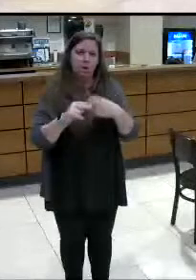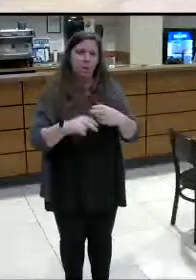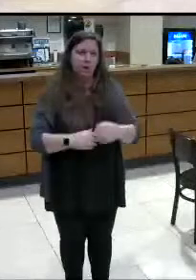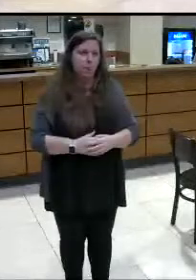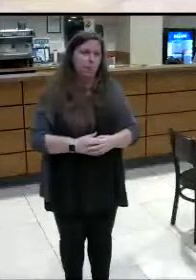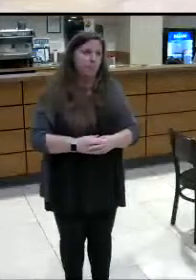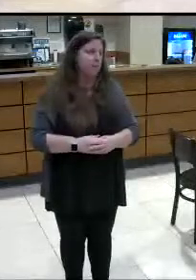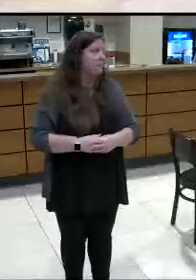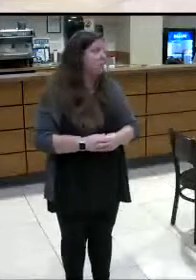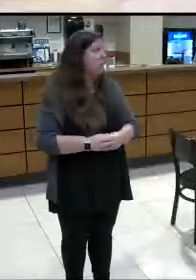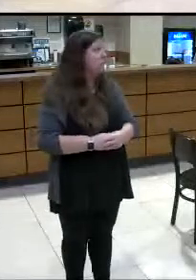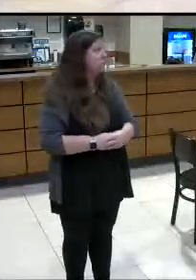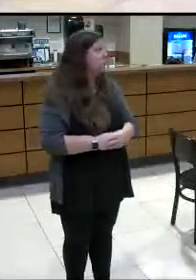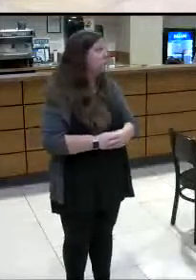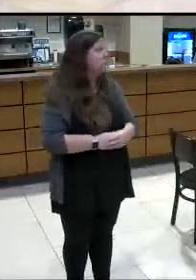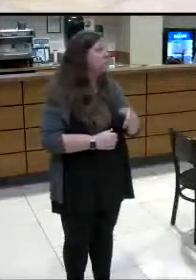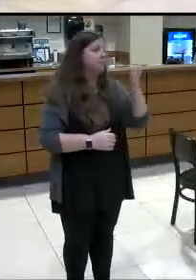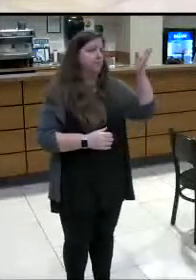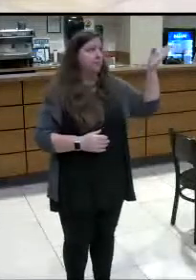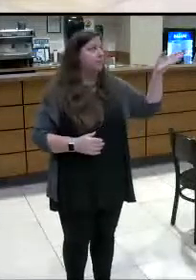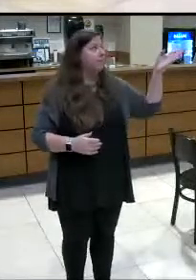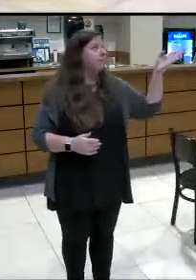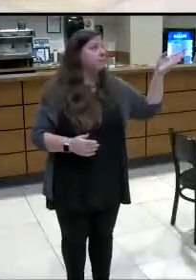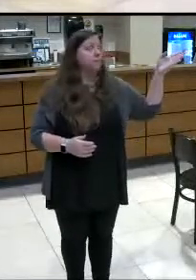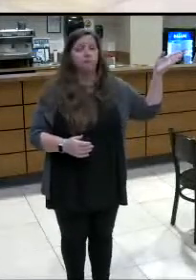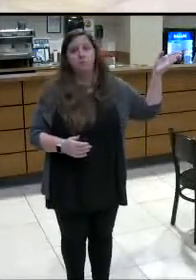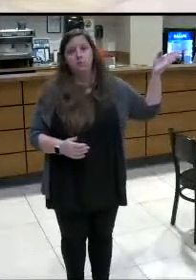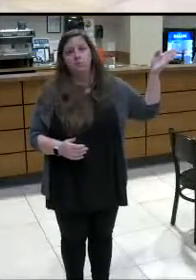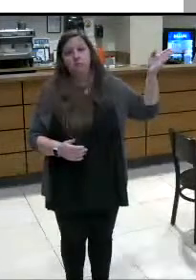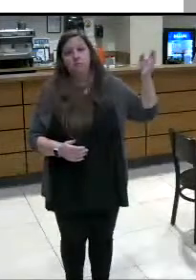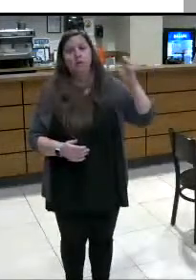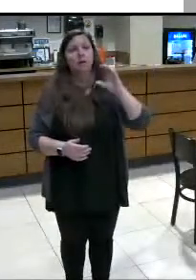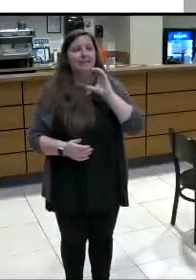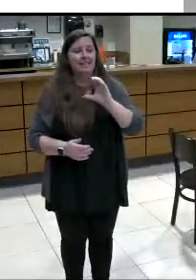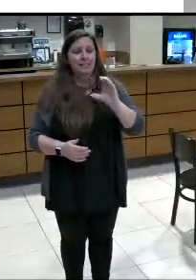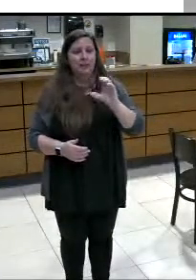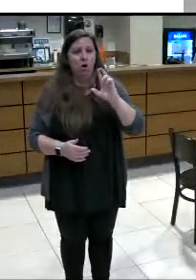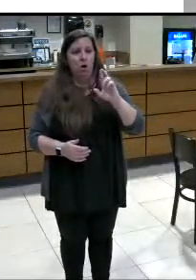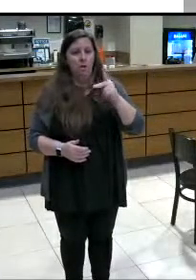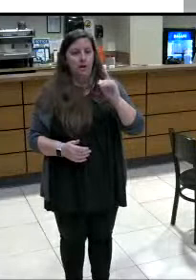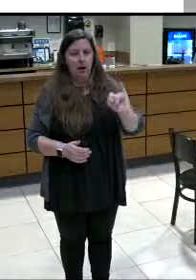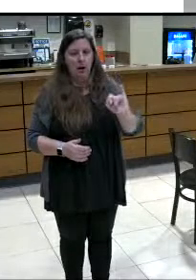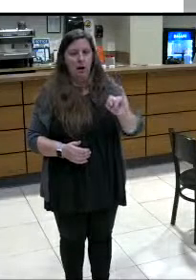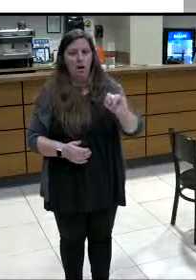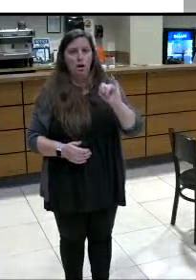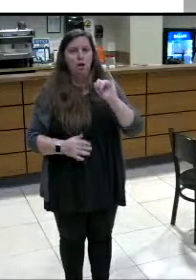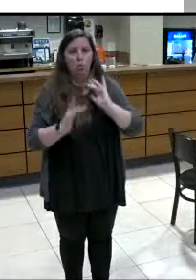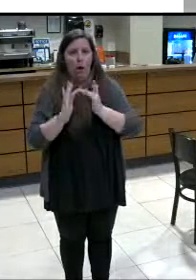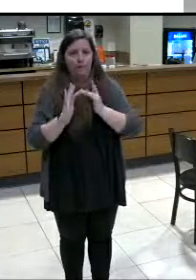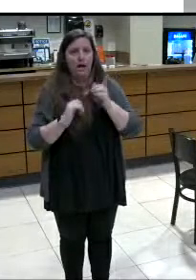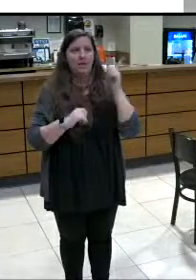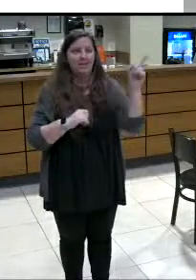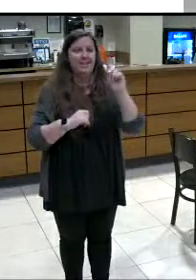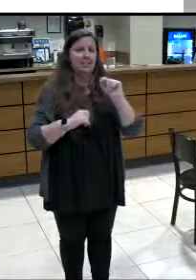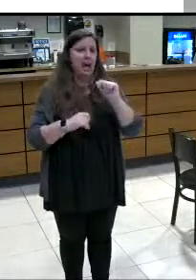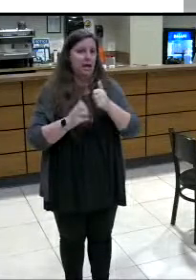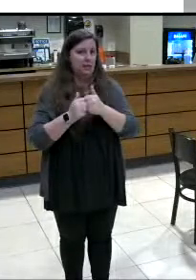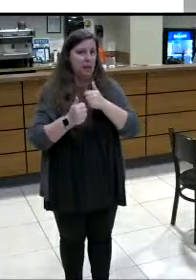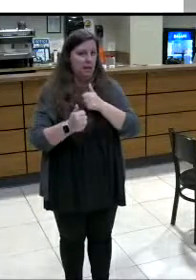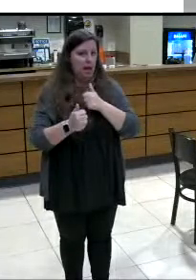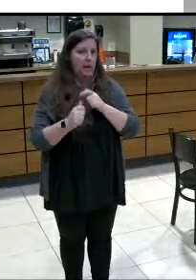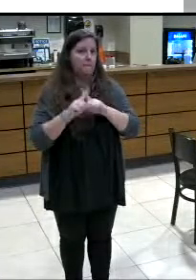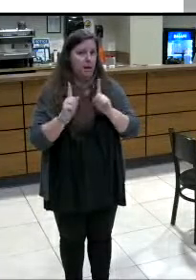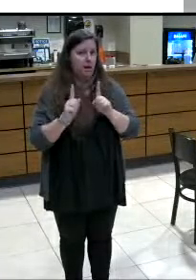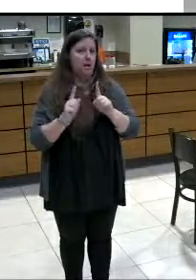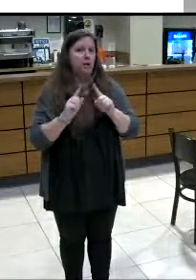about. So this is the CCRPI website. This data is delayed, but it does show the